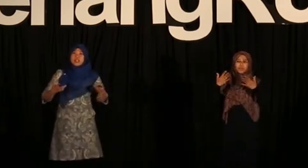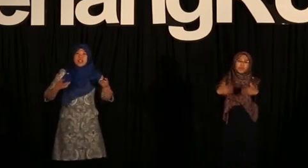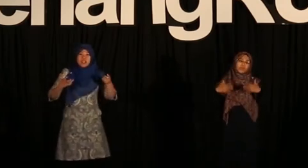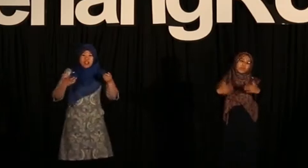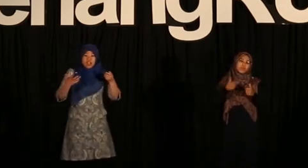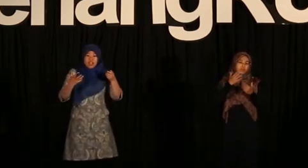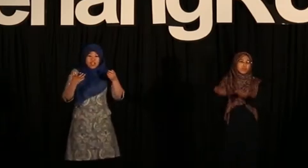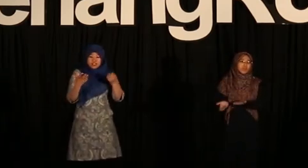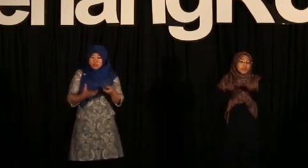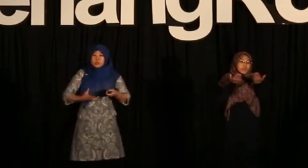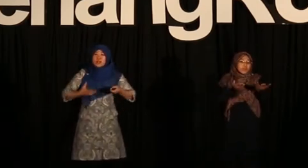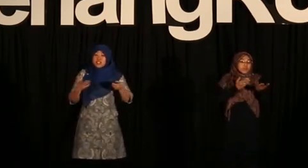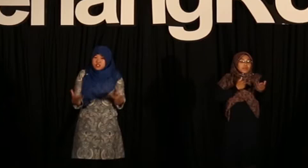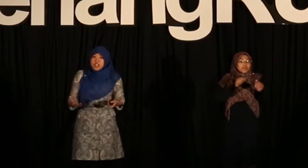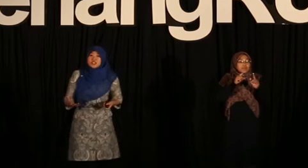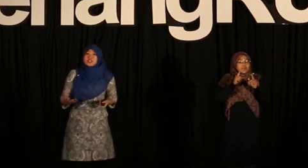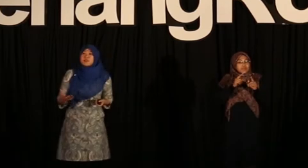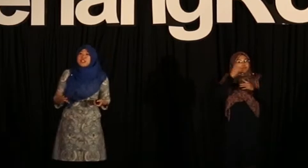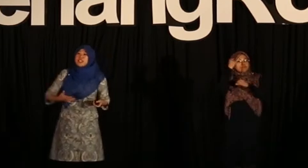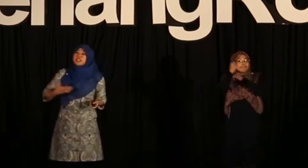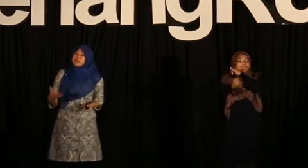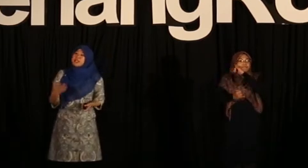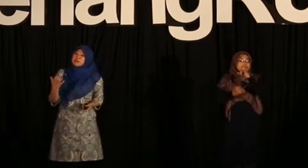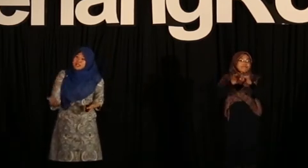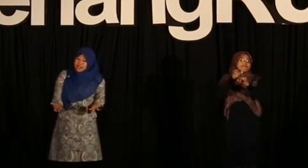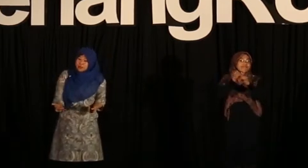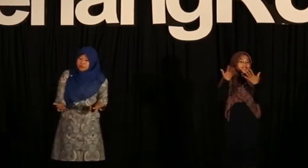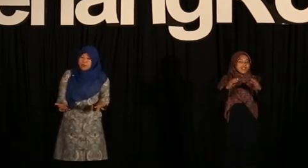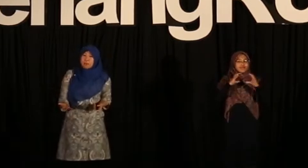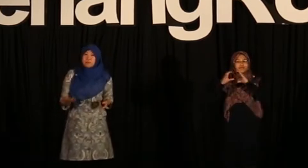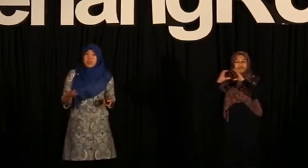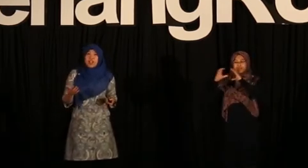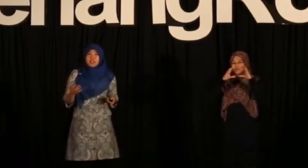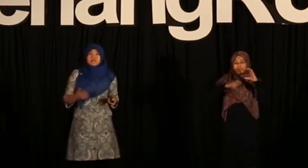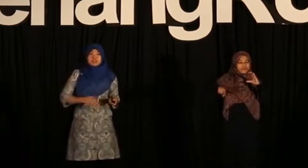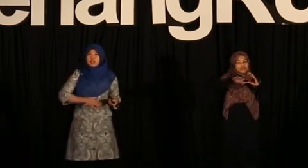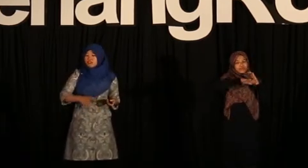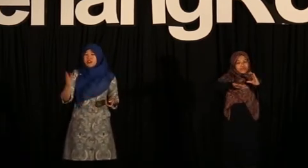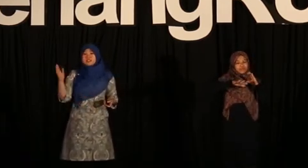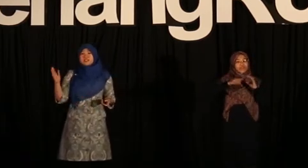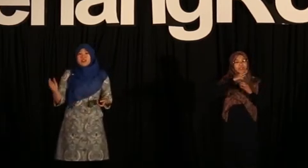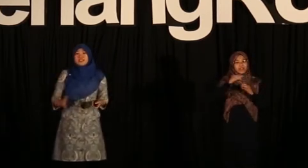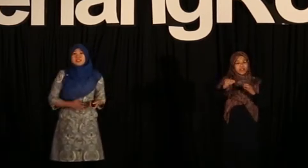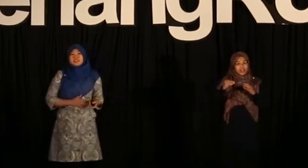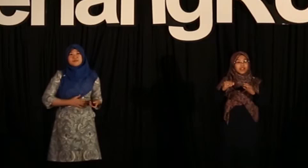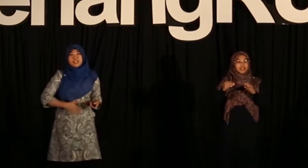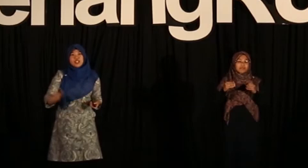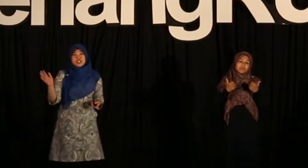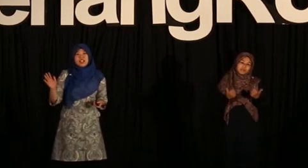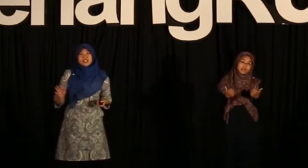me into an international community and let me communicate with them across